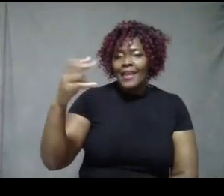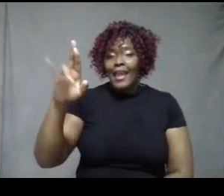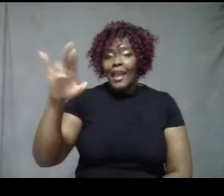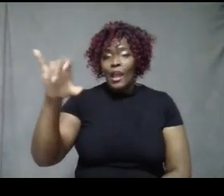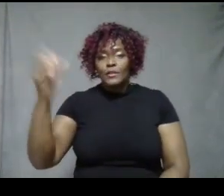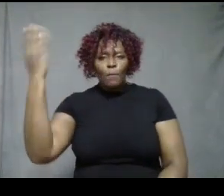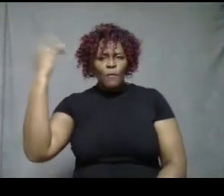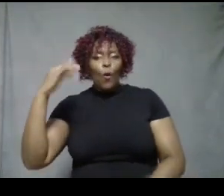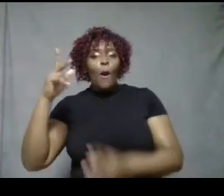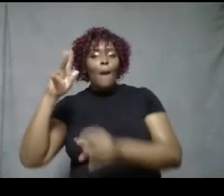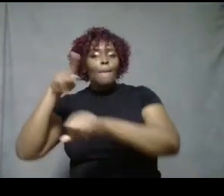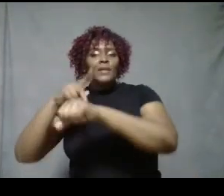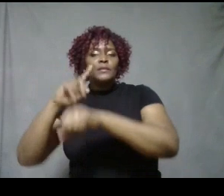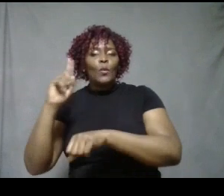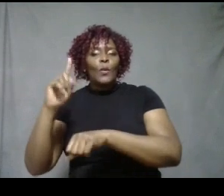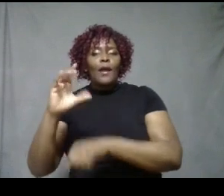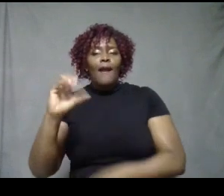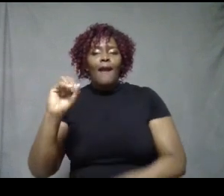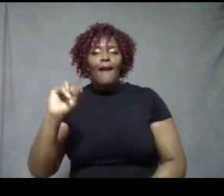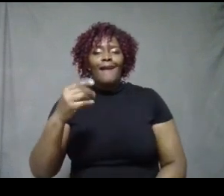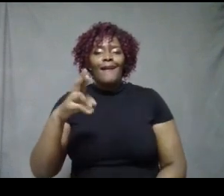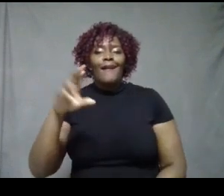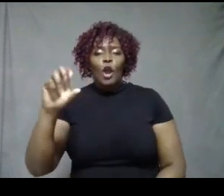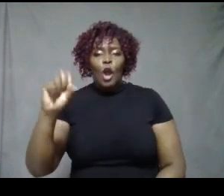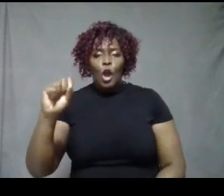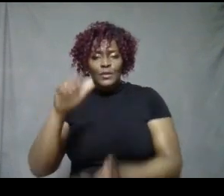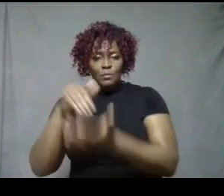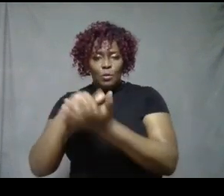Middle School. I'm gonna give to the clerk tonight.